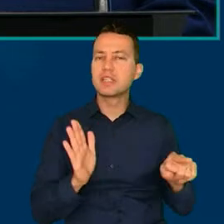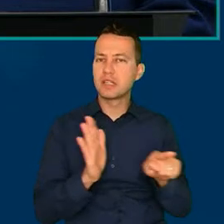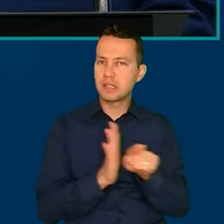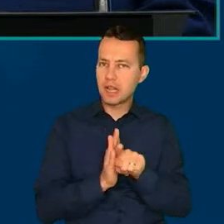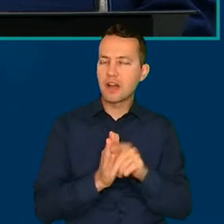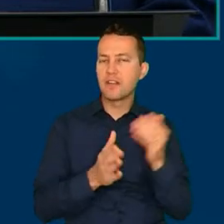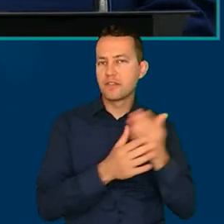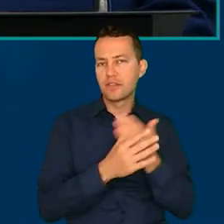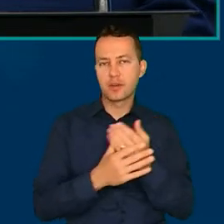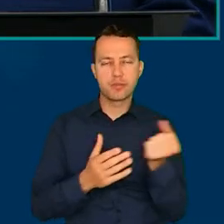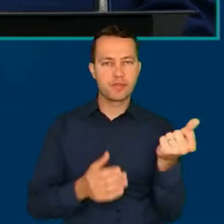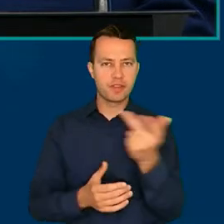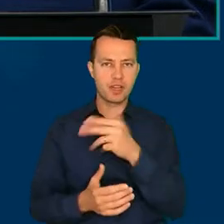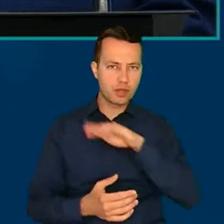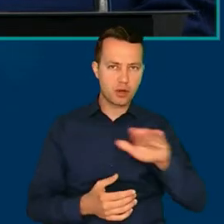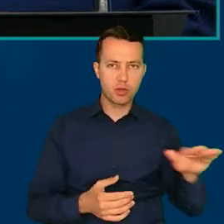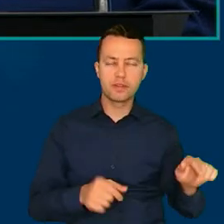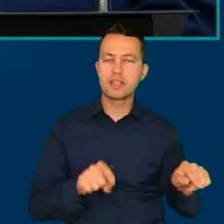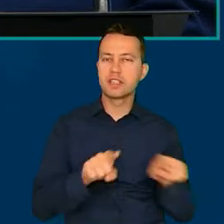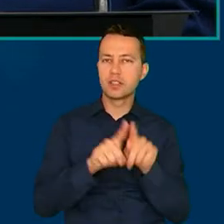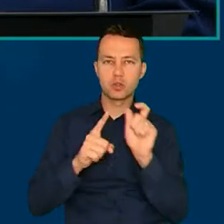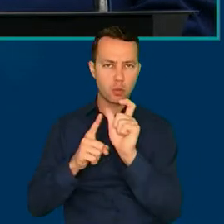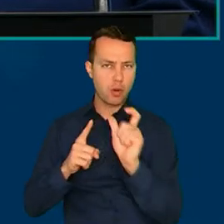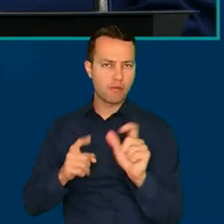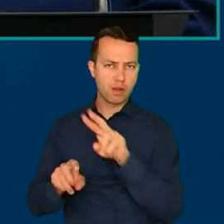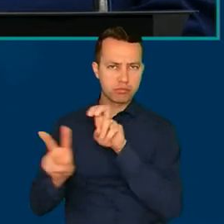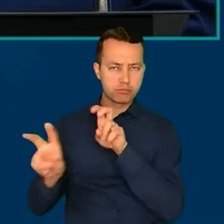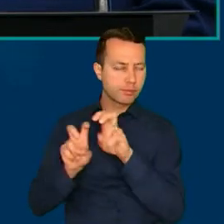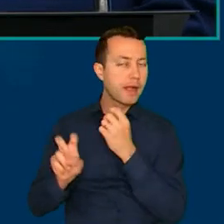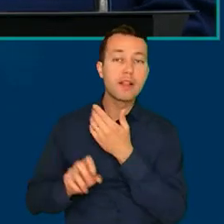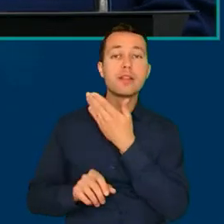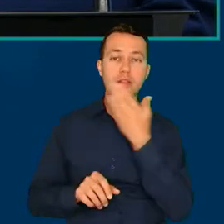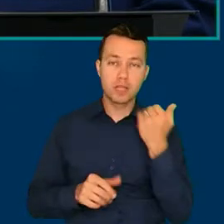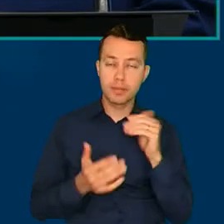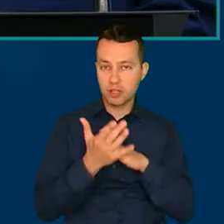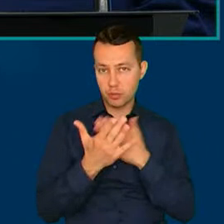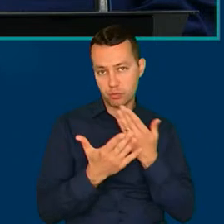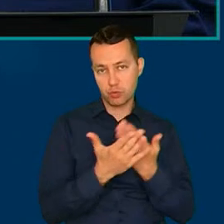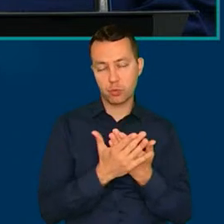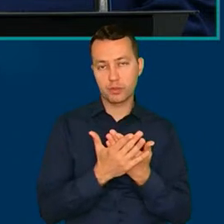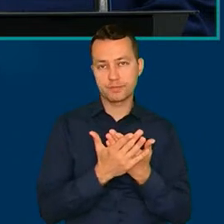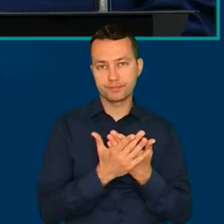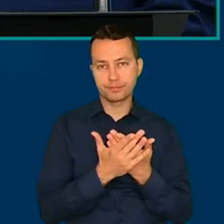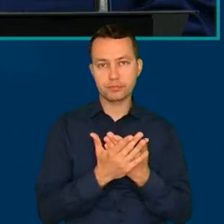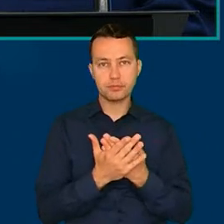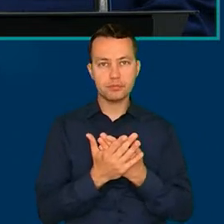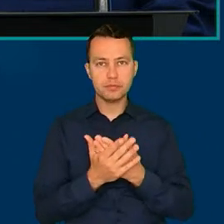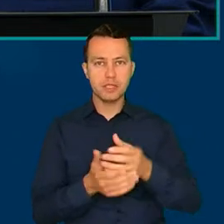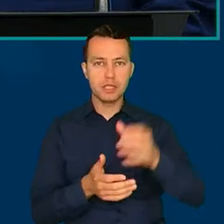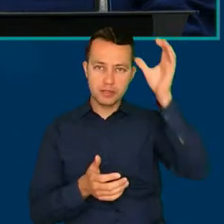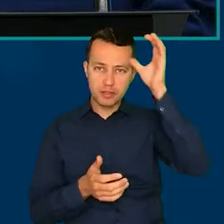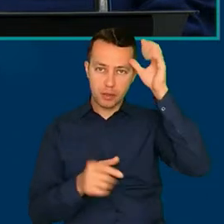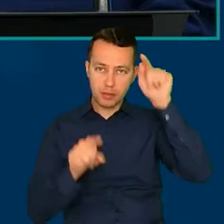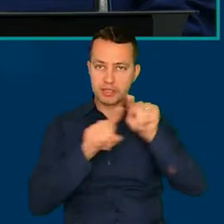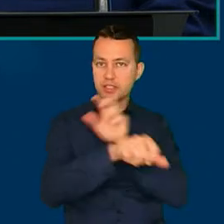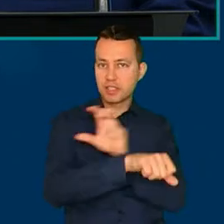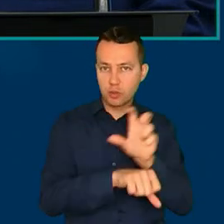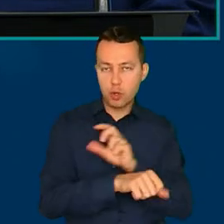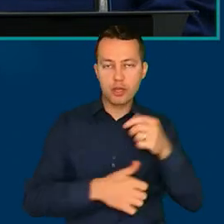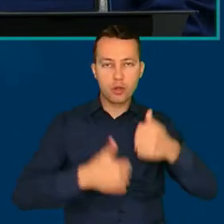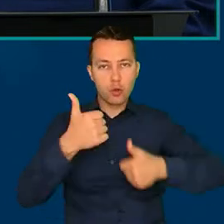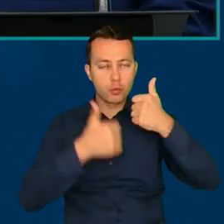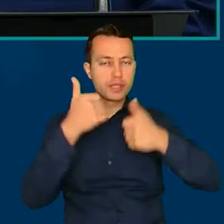guidance for multinational enterprises. They do not refer to the issues connected with science,